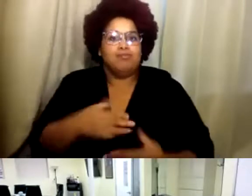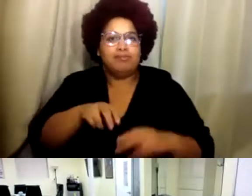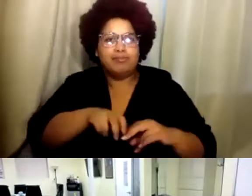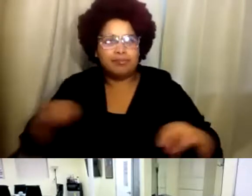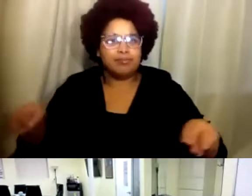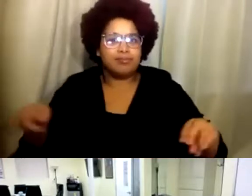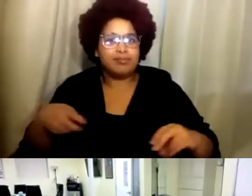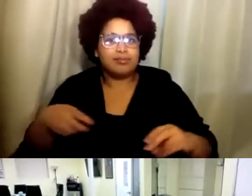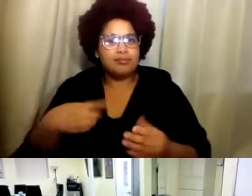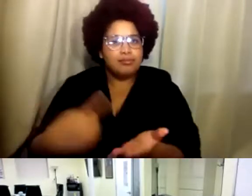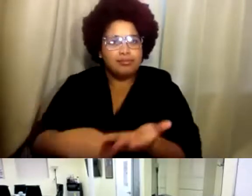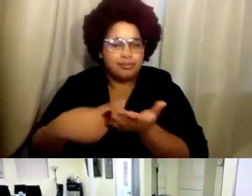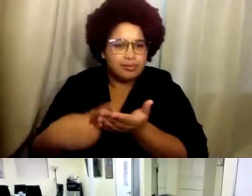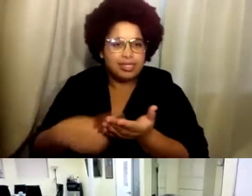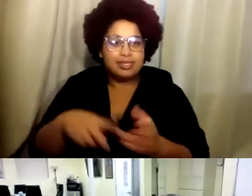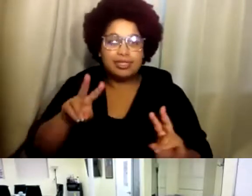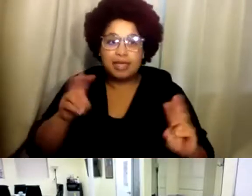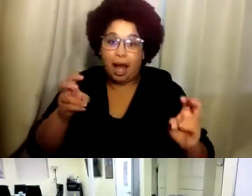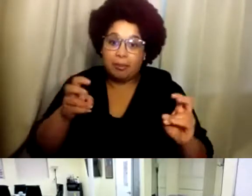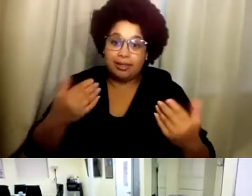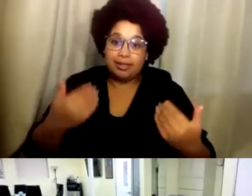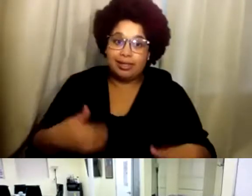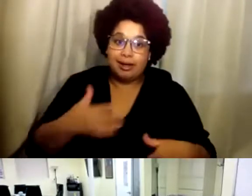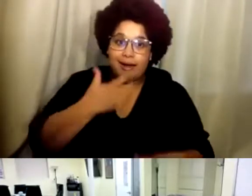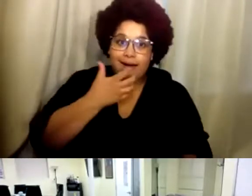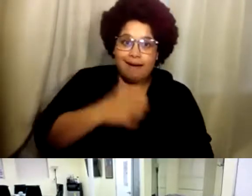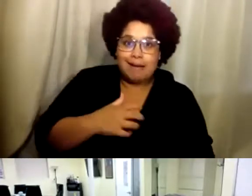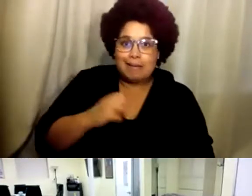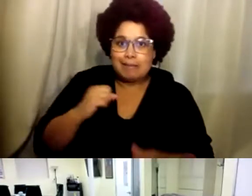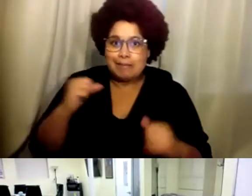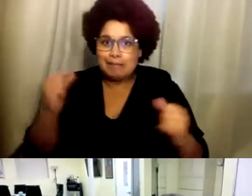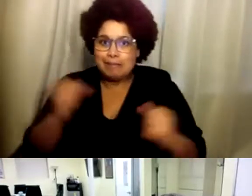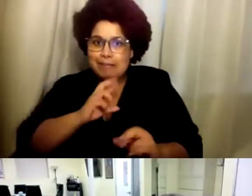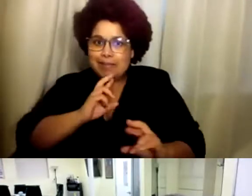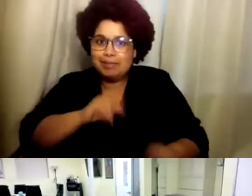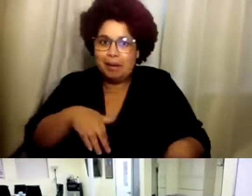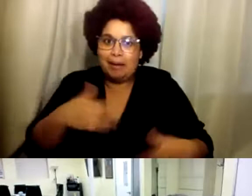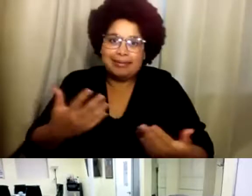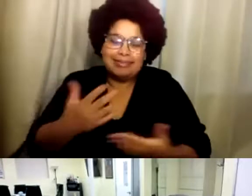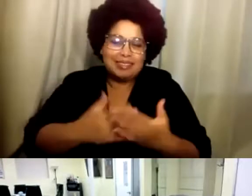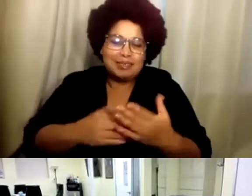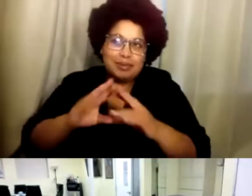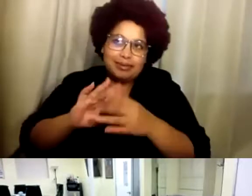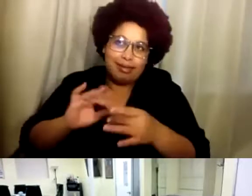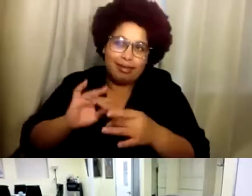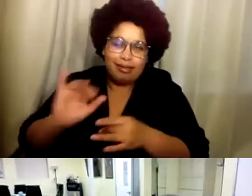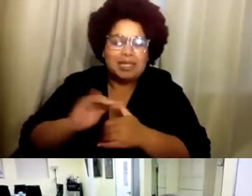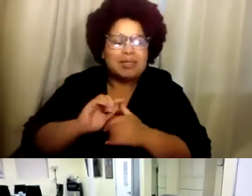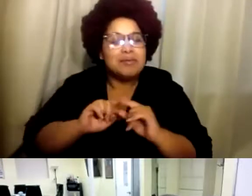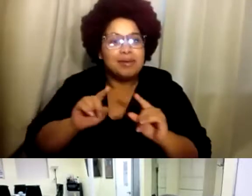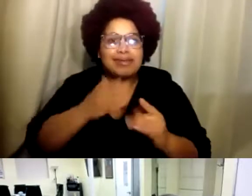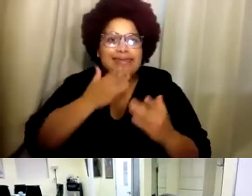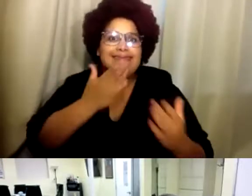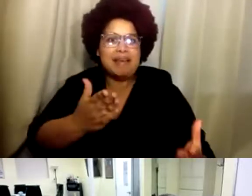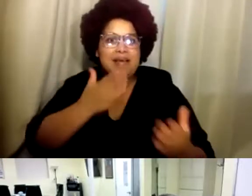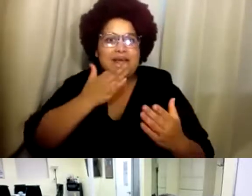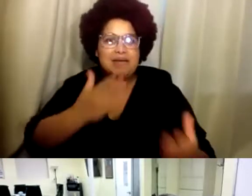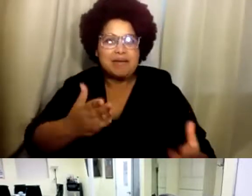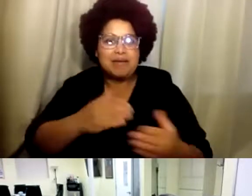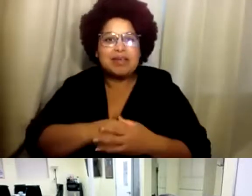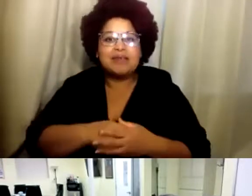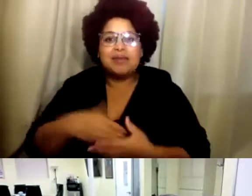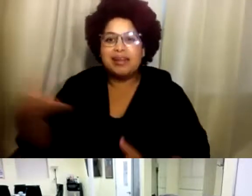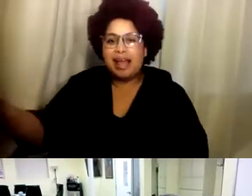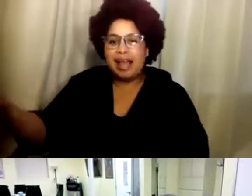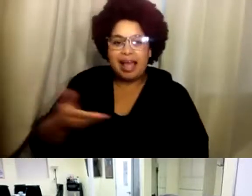it. It's a topic that, you know, sometimes brings, you know, hot and cold response to that, is so to say, but I want to thank you for that. And I'm going to bring Barry Giardini back